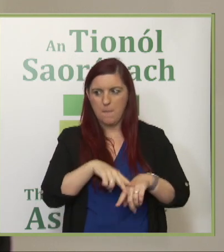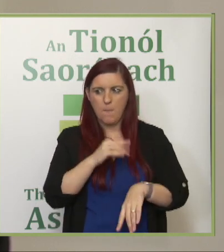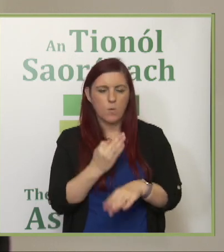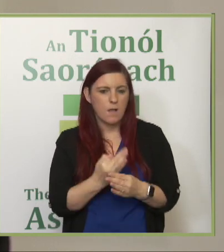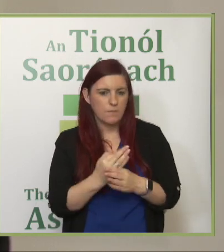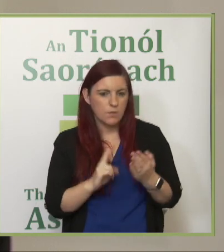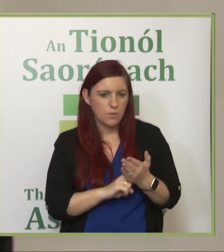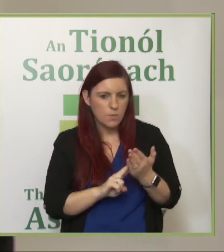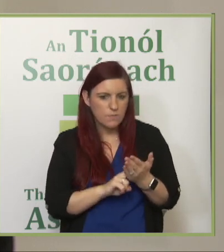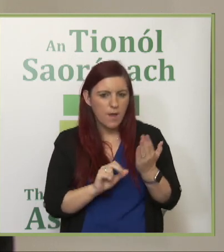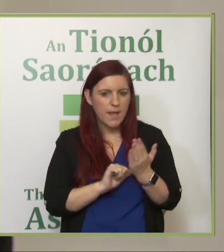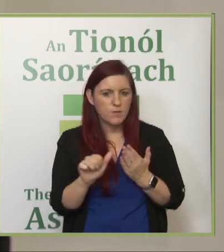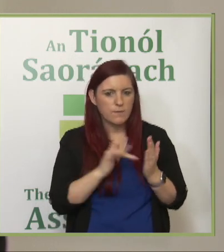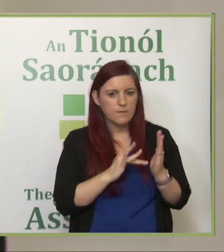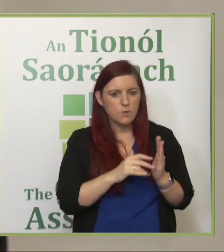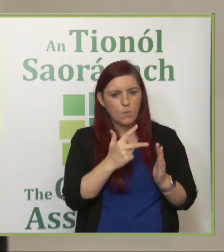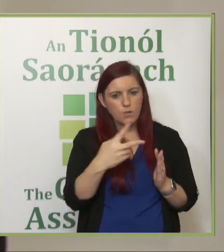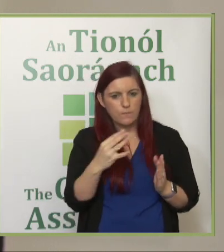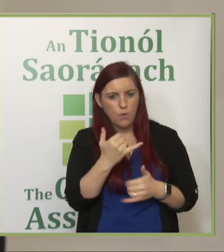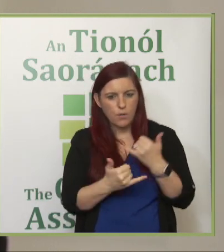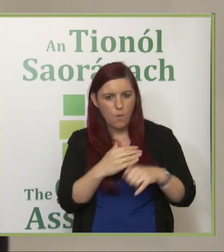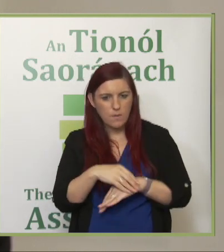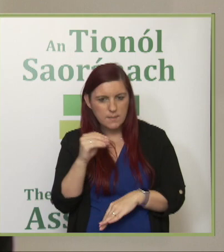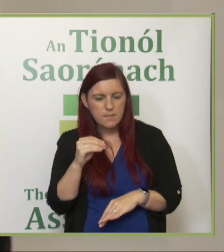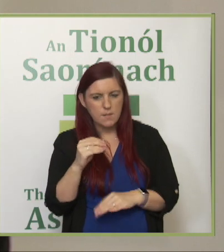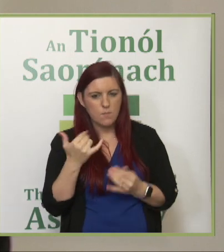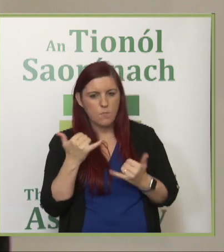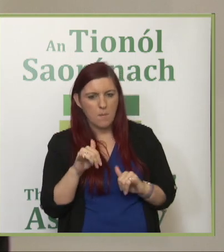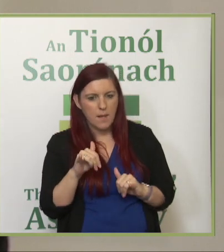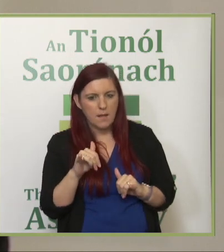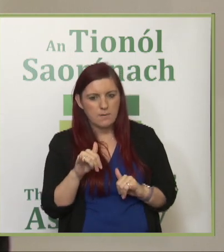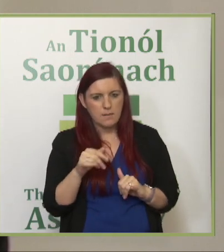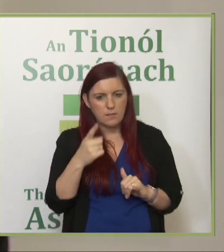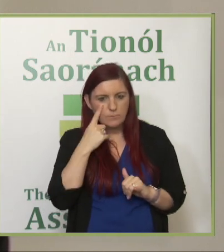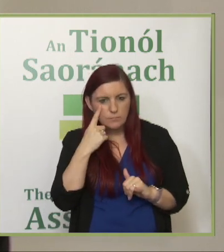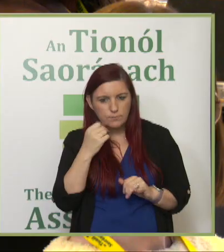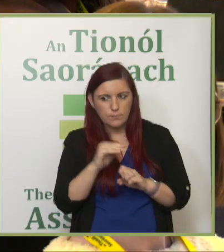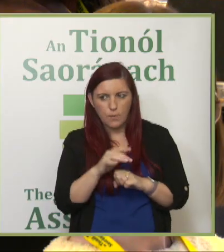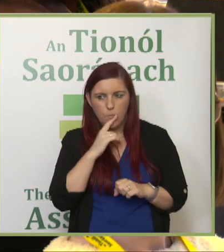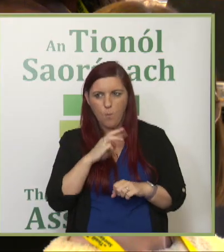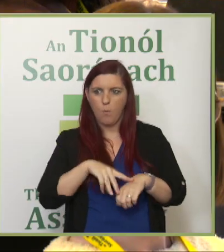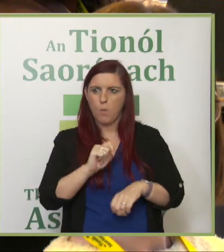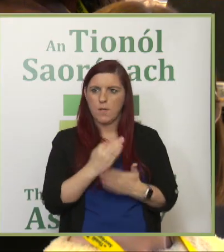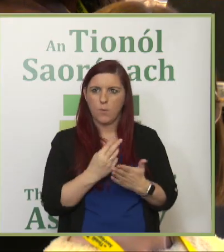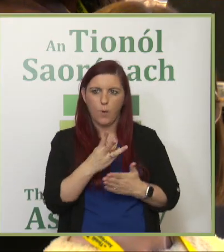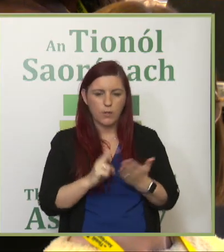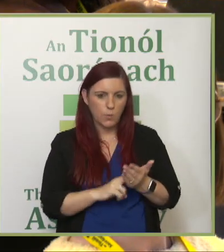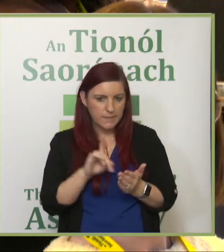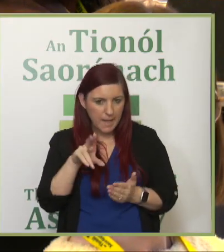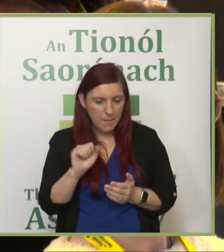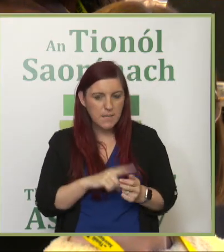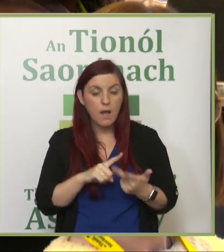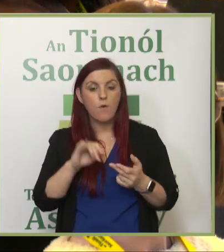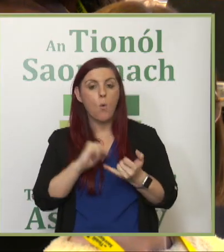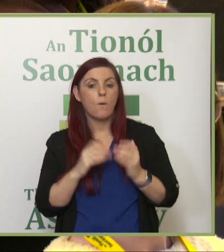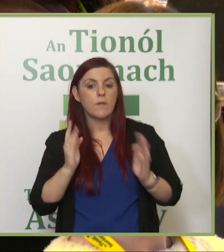aged 15 to 34 years of age. Probably not surprising, as this is the group most likely to use cannabis. And of those who